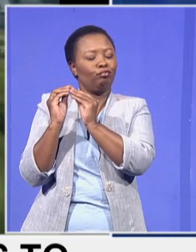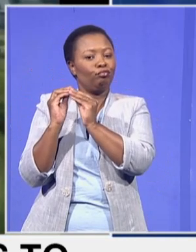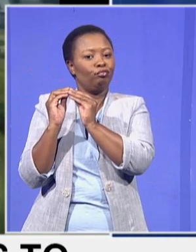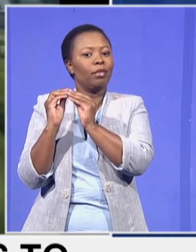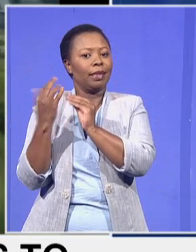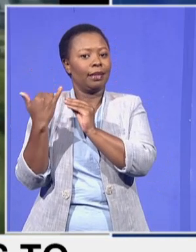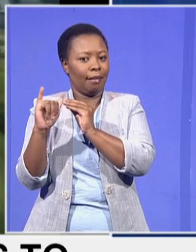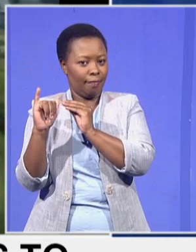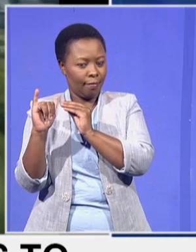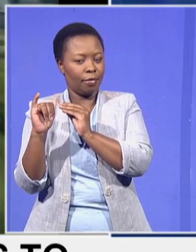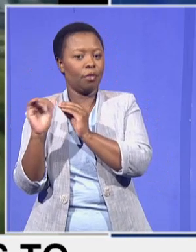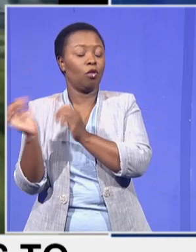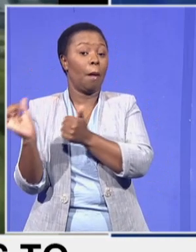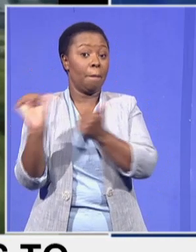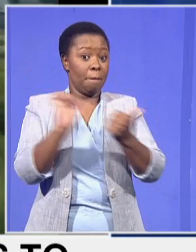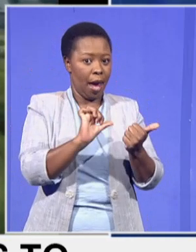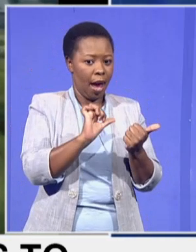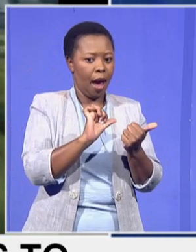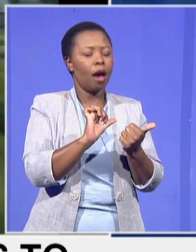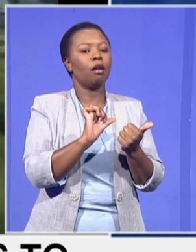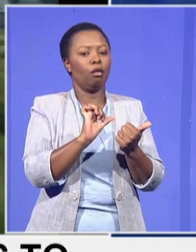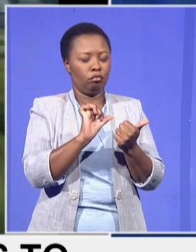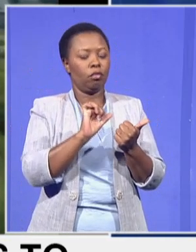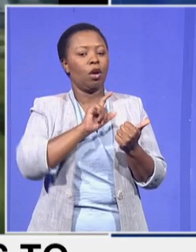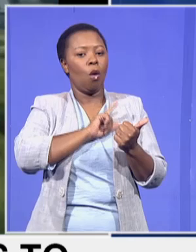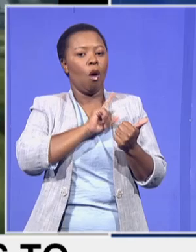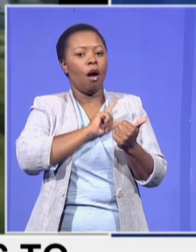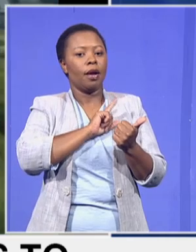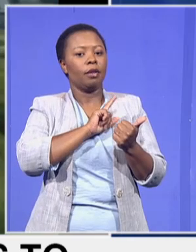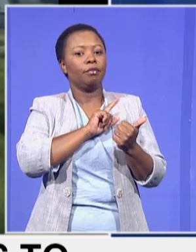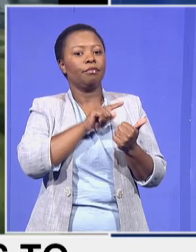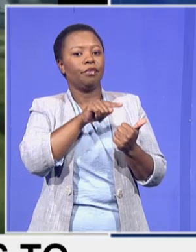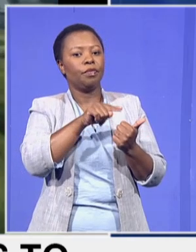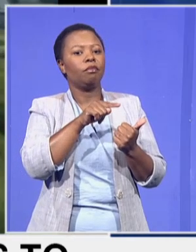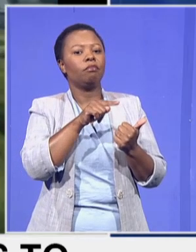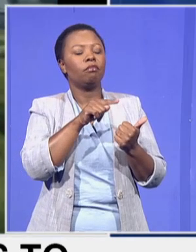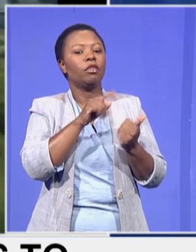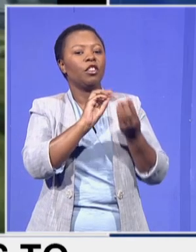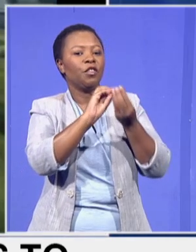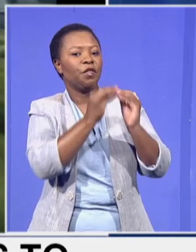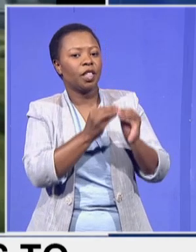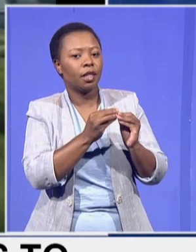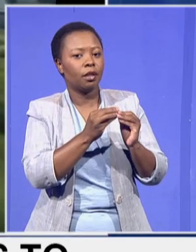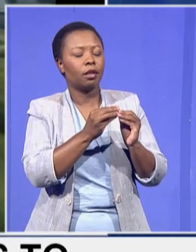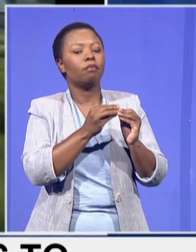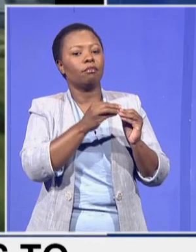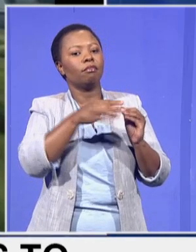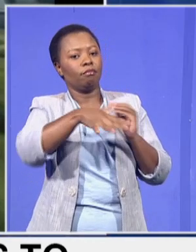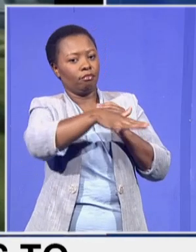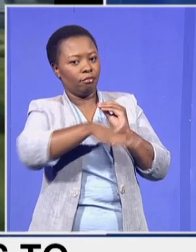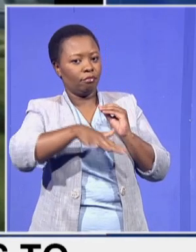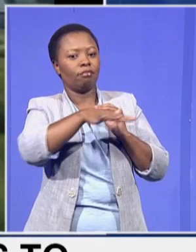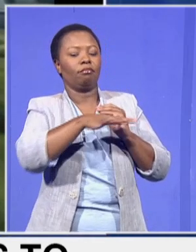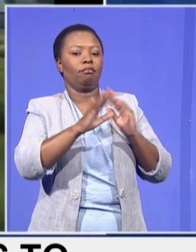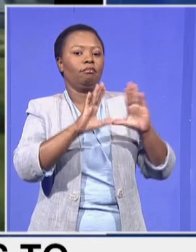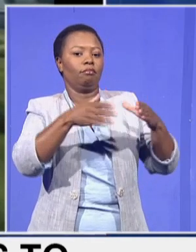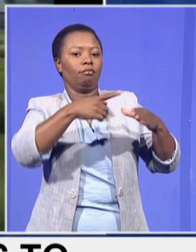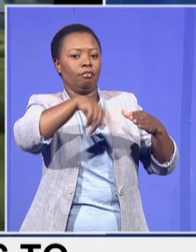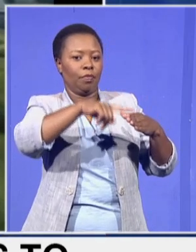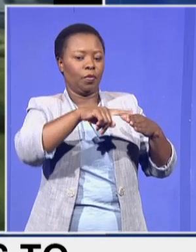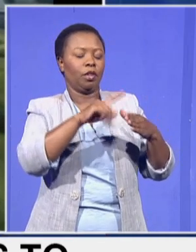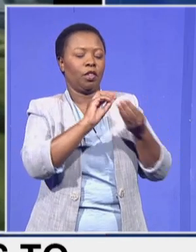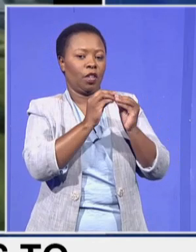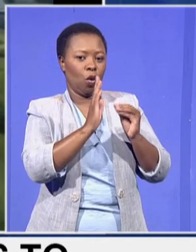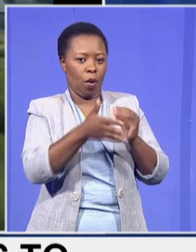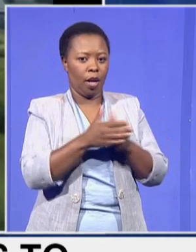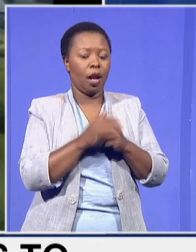we get to the position of addressing some of our known problems on the plant. But I must also caution that we